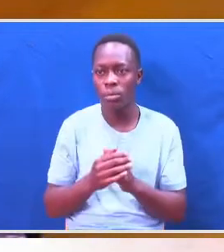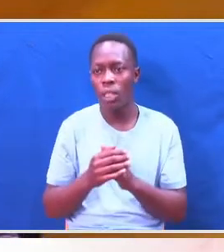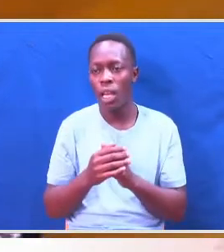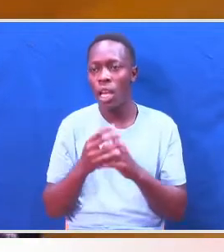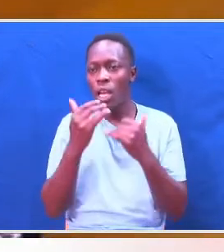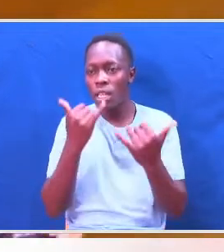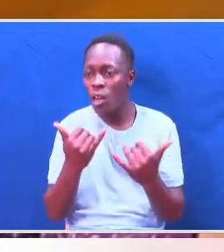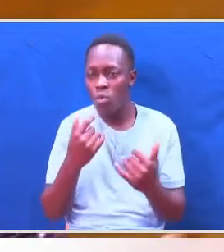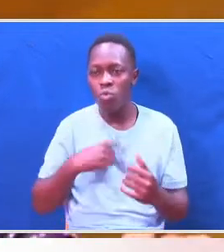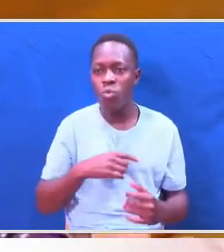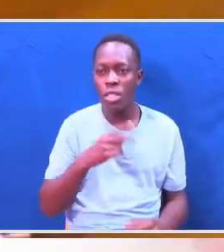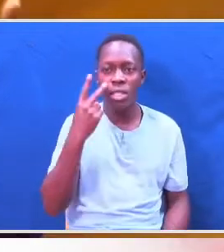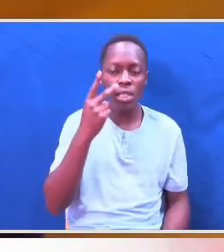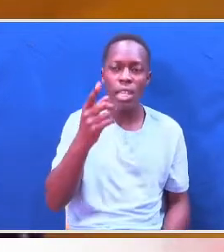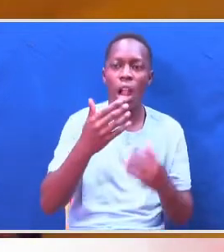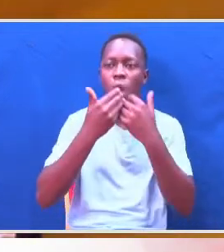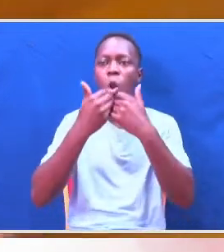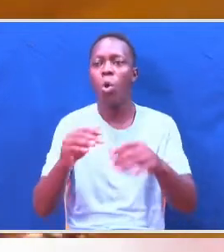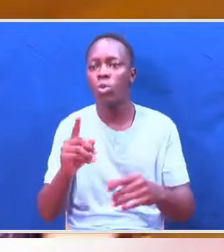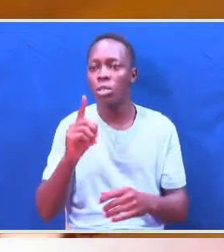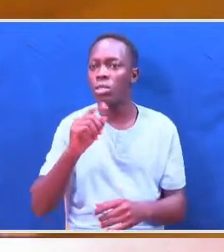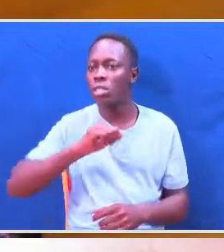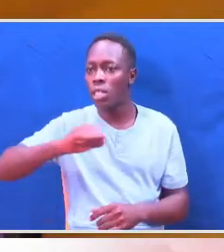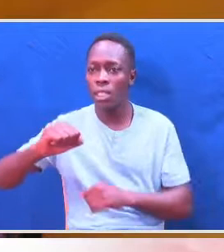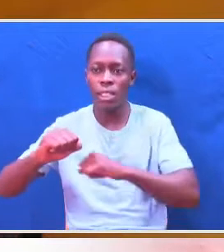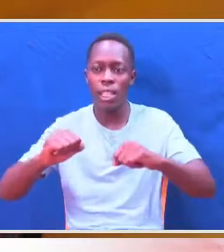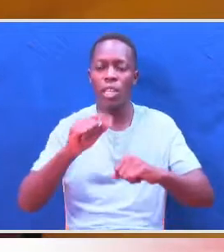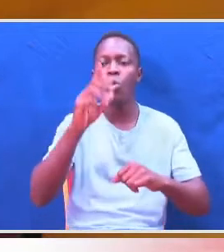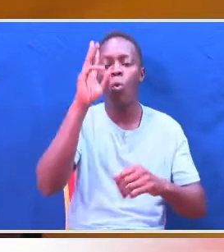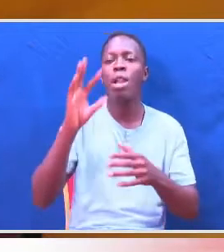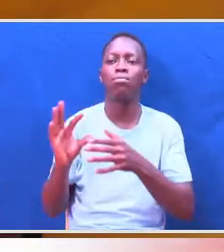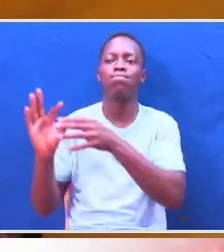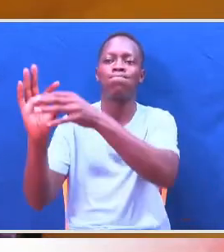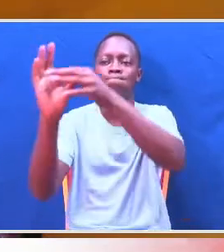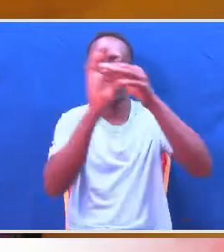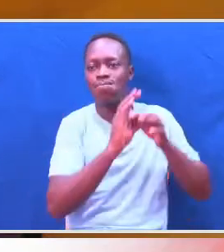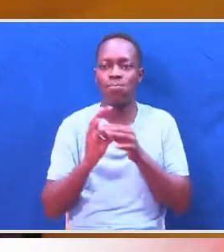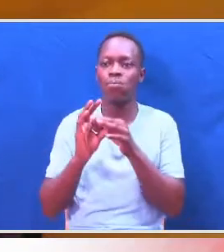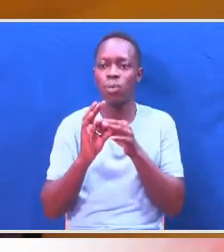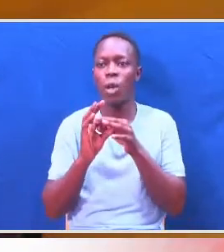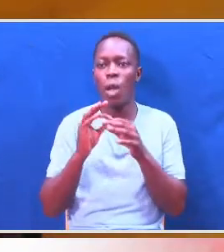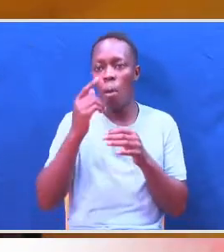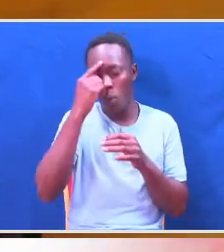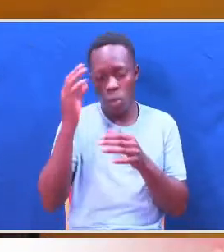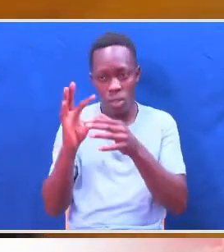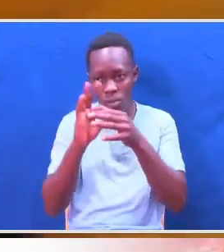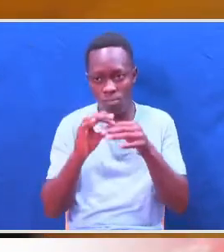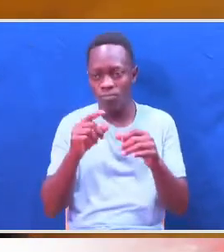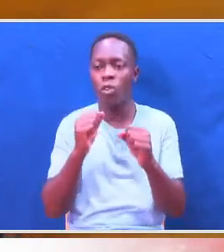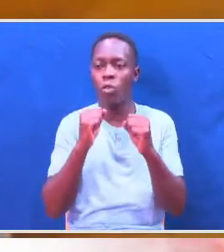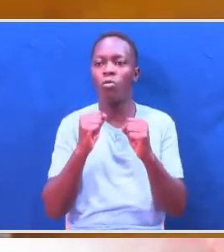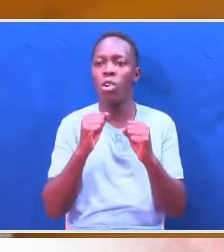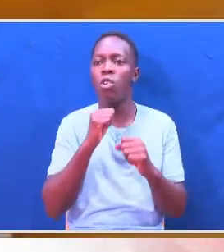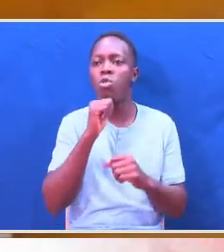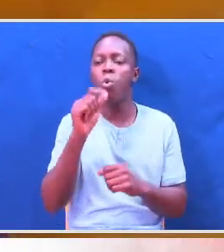kama mtu ni wa hii side ama ile nyingine, wewe utaweza kutushikanisha sisi wote kwa sababu umoja ni nguvu. Na hatutaki mtu